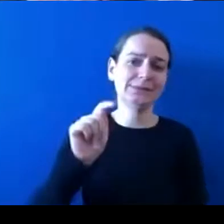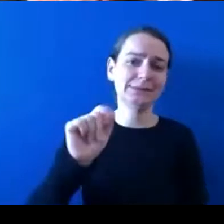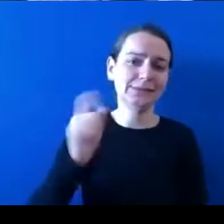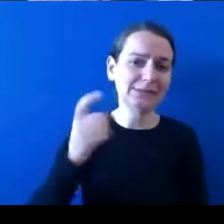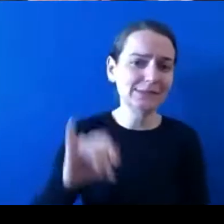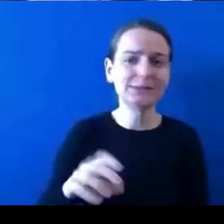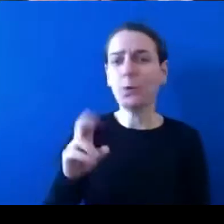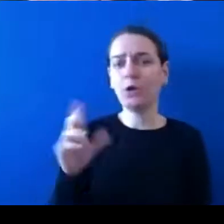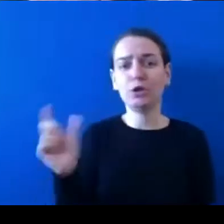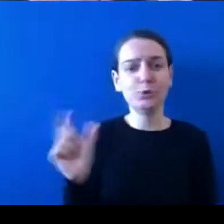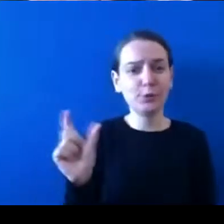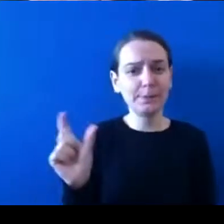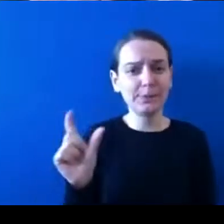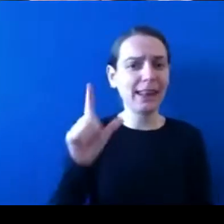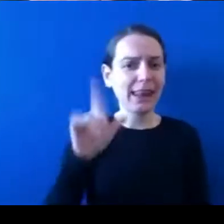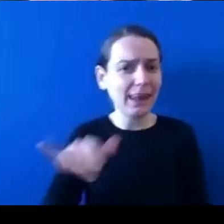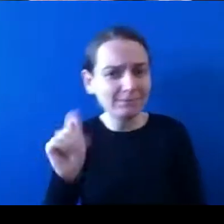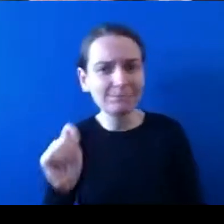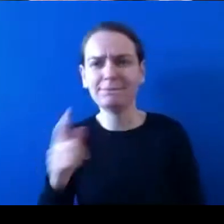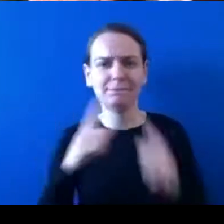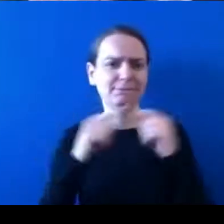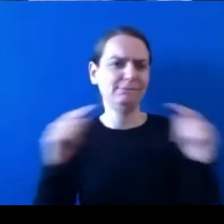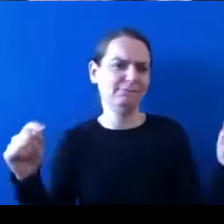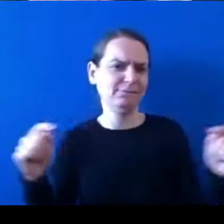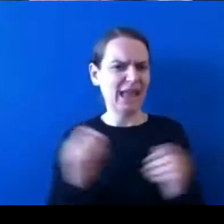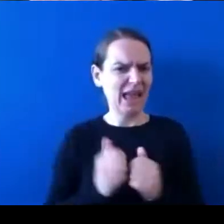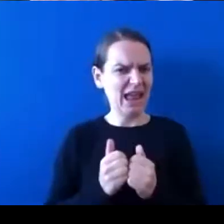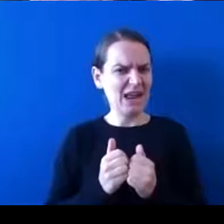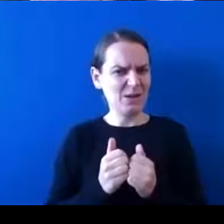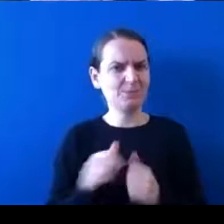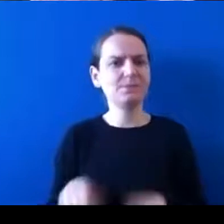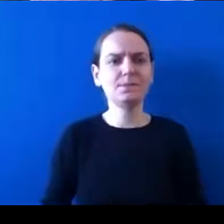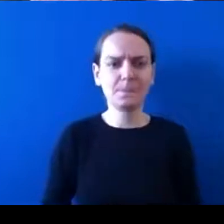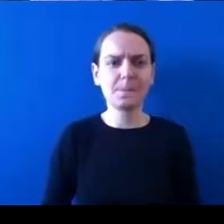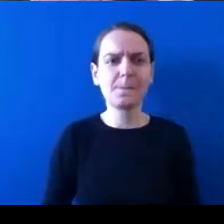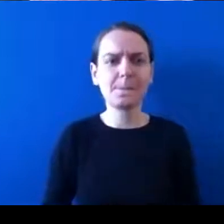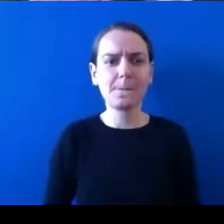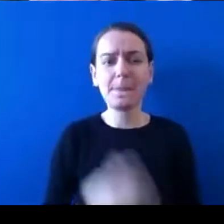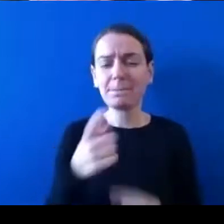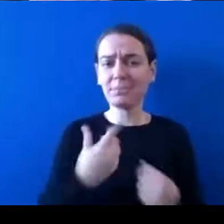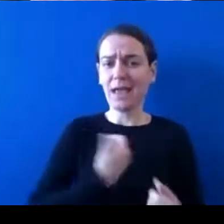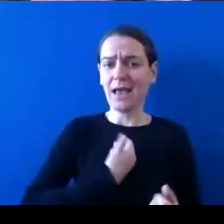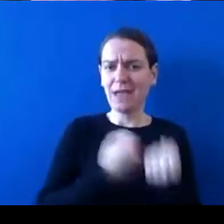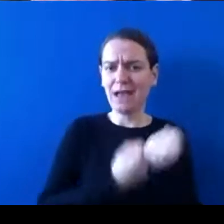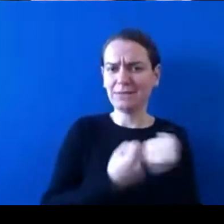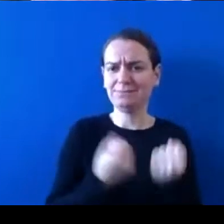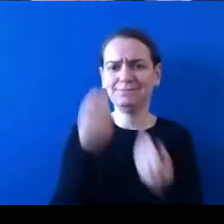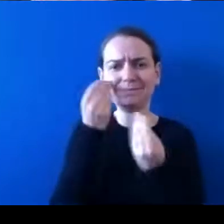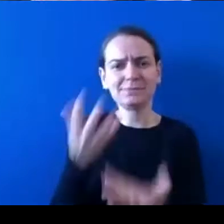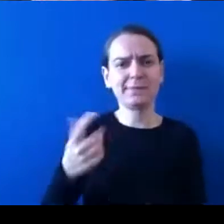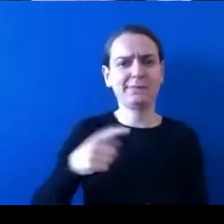advocacy, again, this will be coming up a lot, route planning. The photograph here is